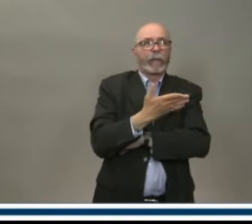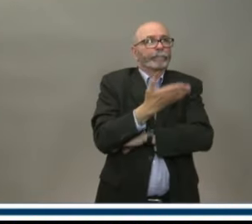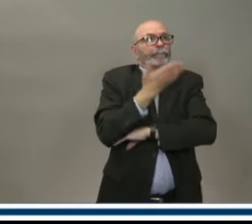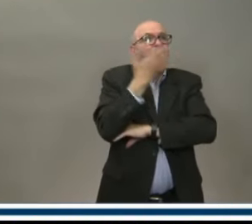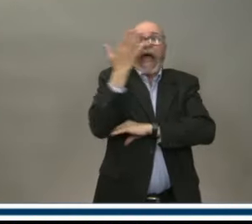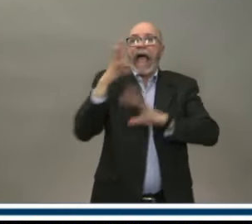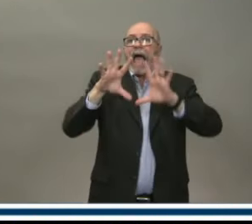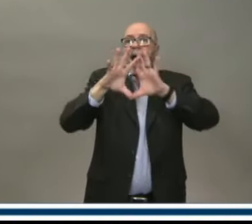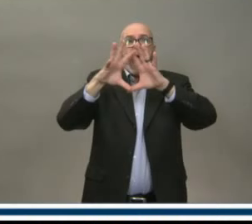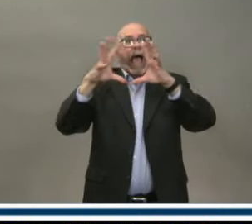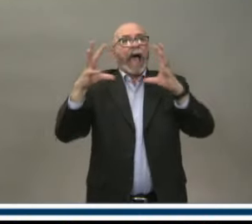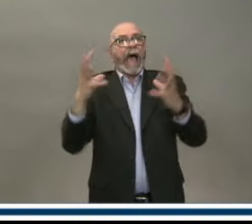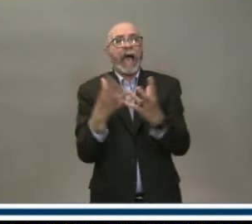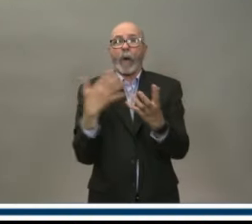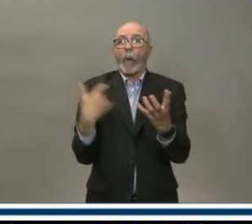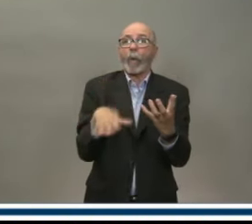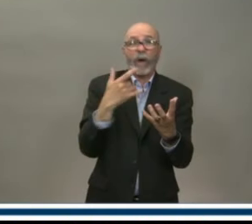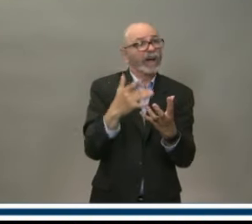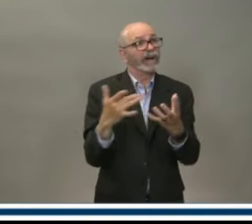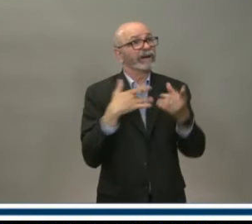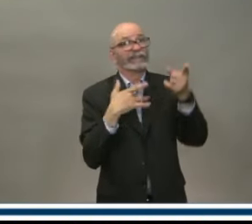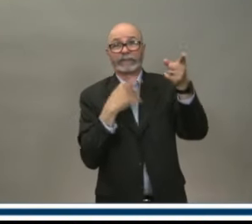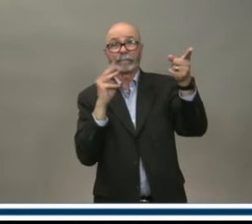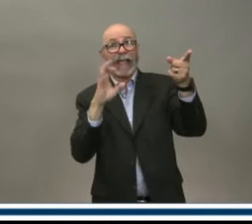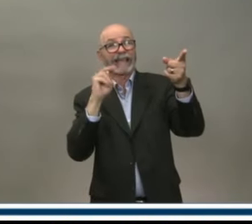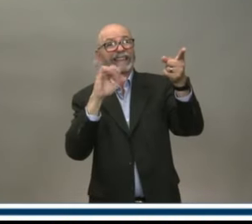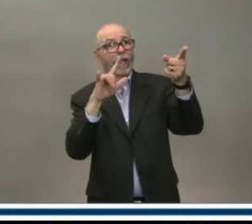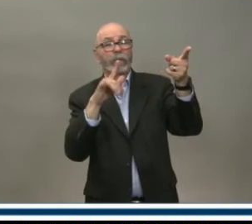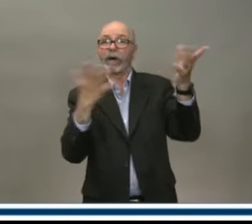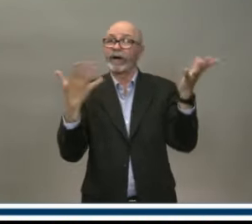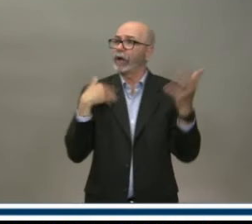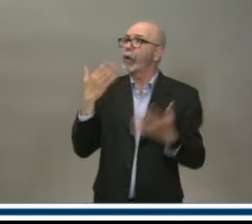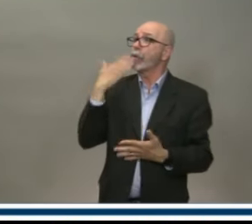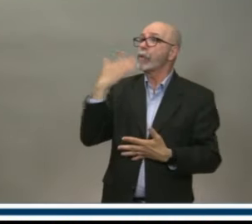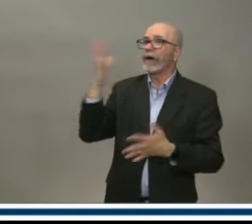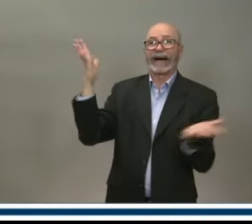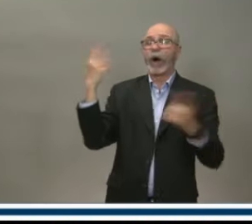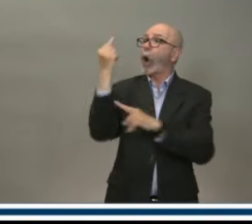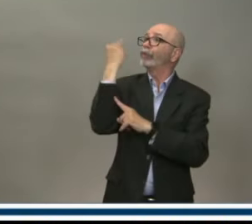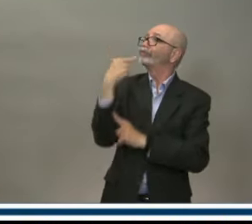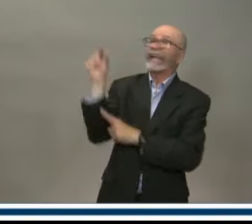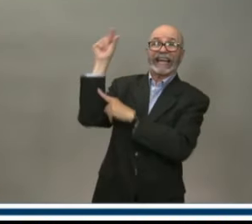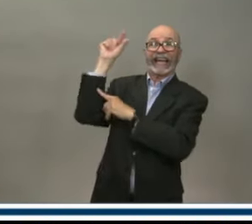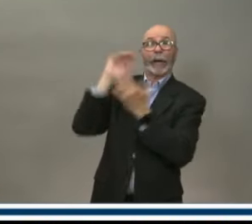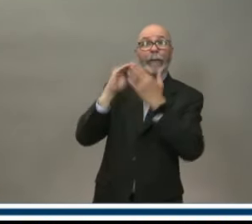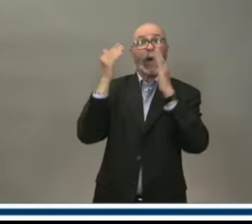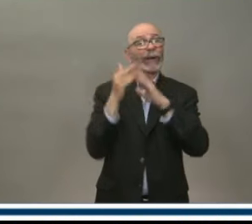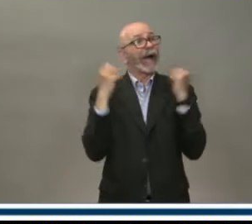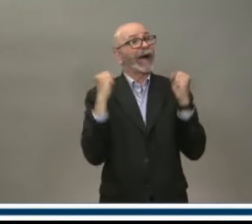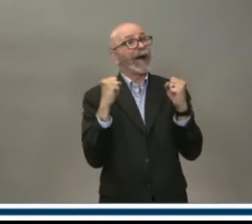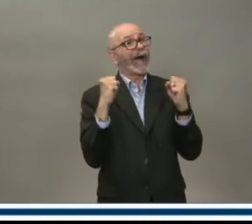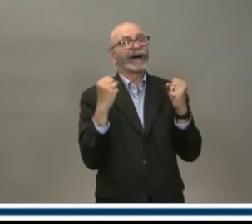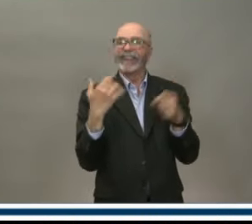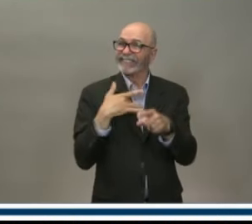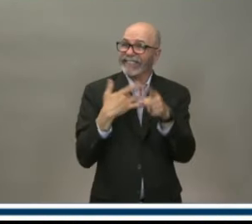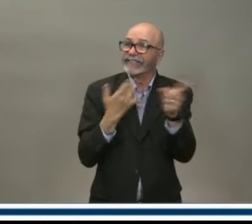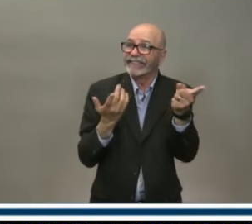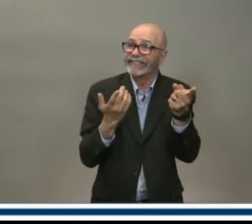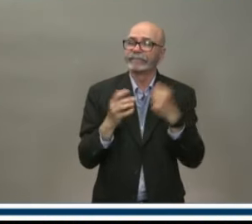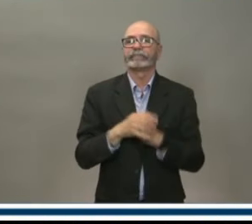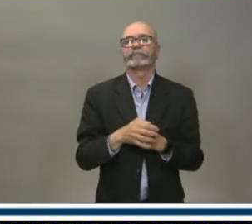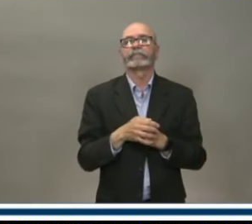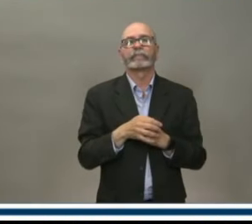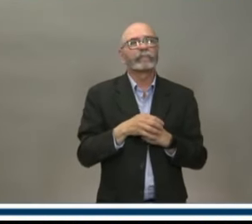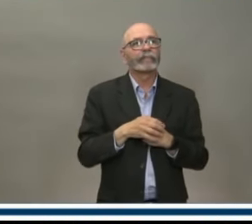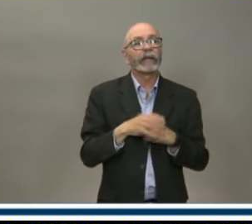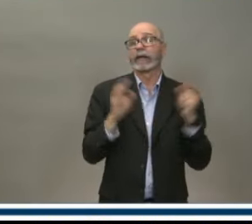green recovery out of the pandemic. Well, before the pandemic came here, we as a government continue to pass